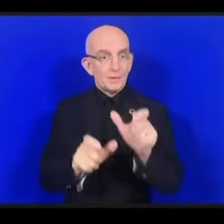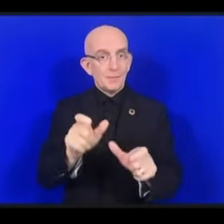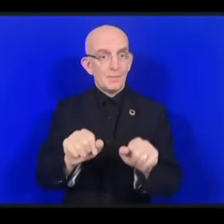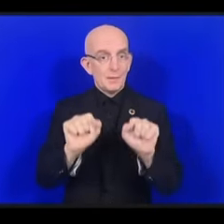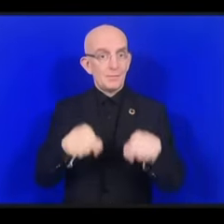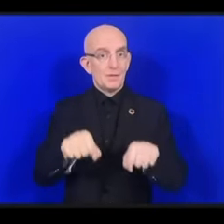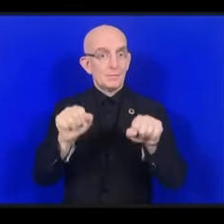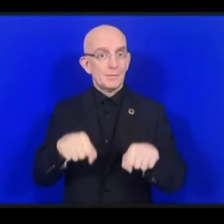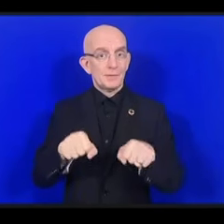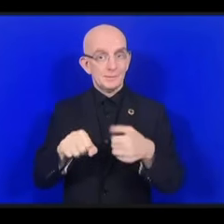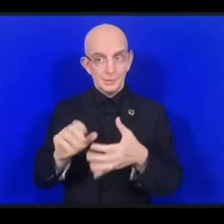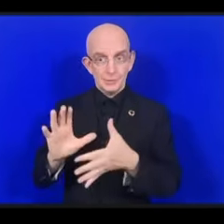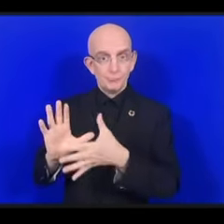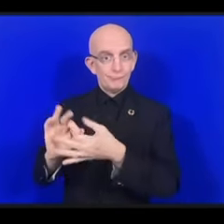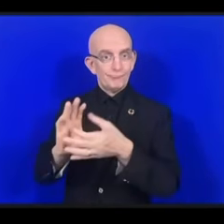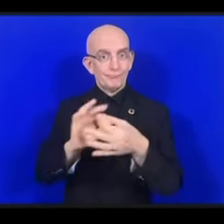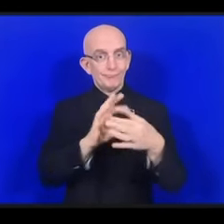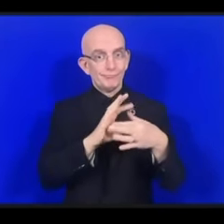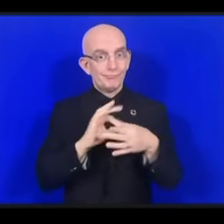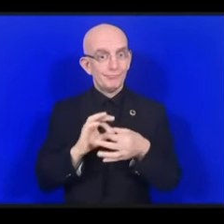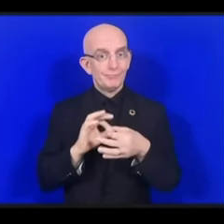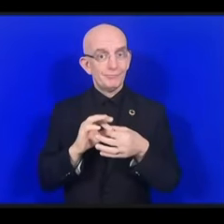the lives of those around us.